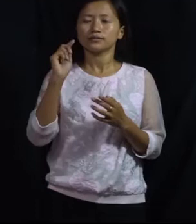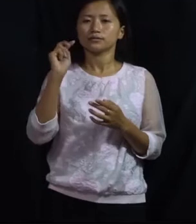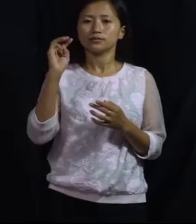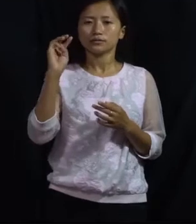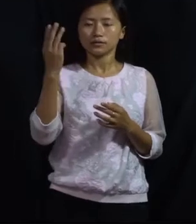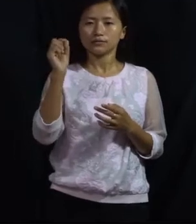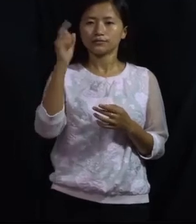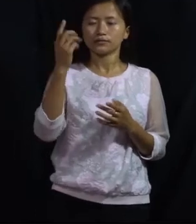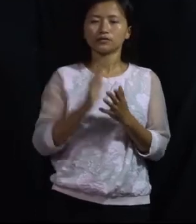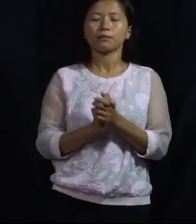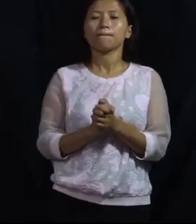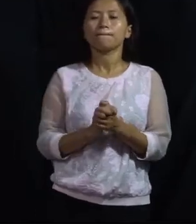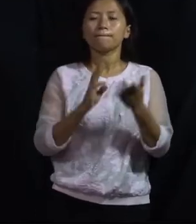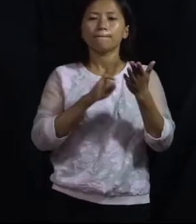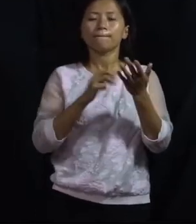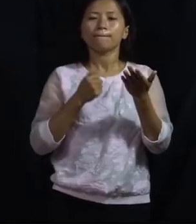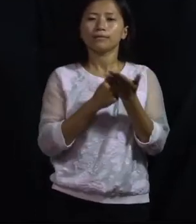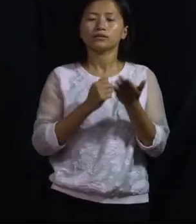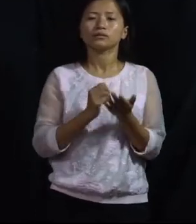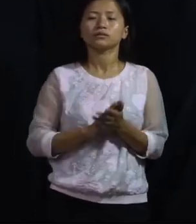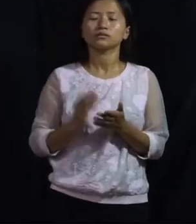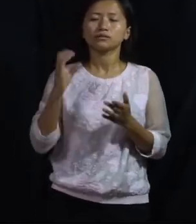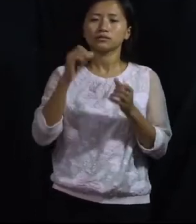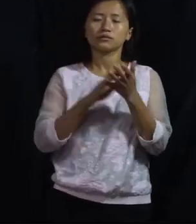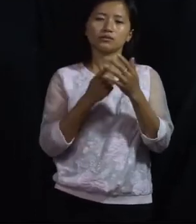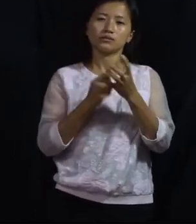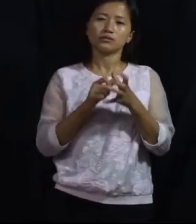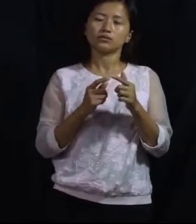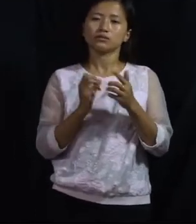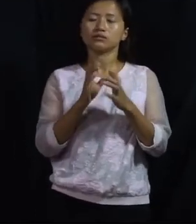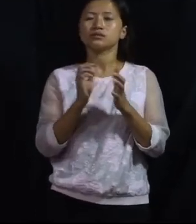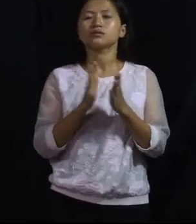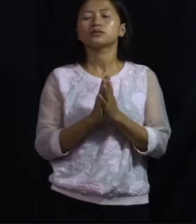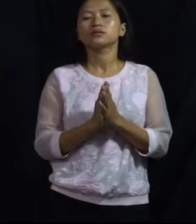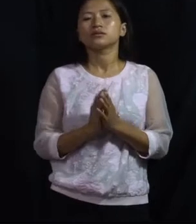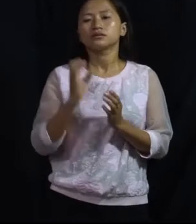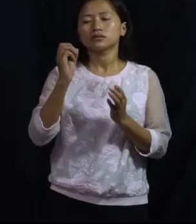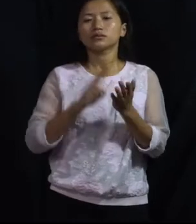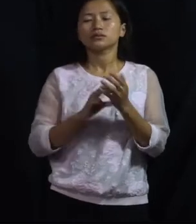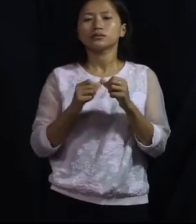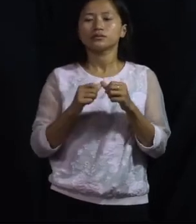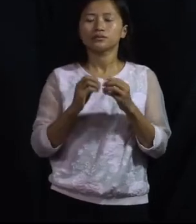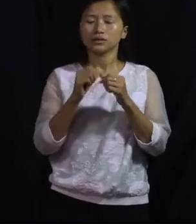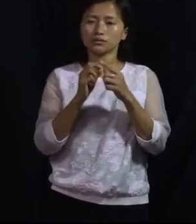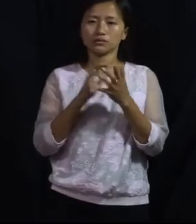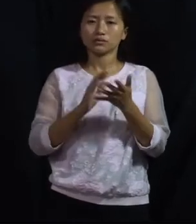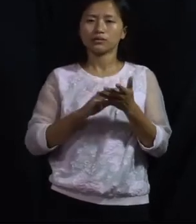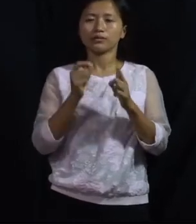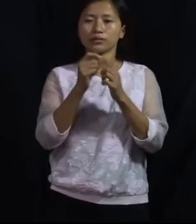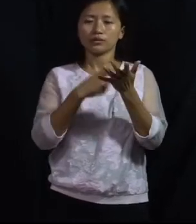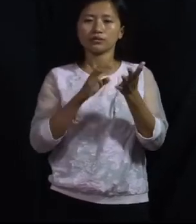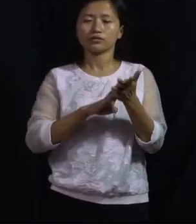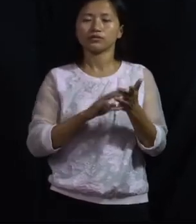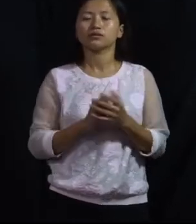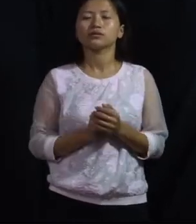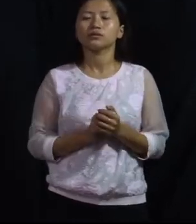follows. On the liability side, you have creditors, workmen's compensation fund, then provident,